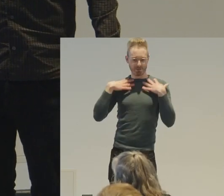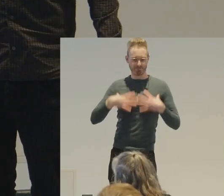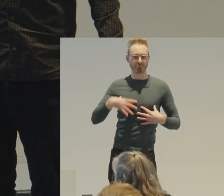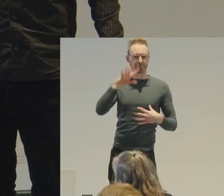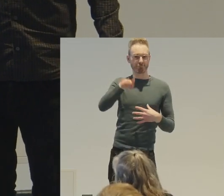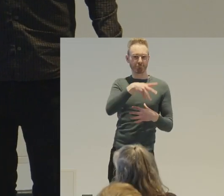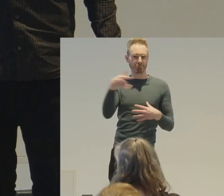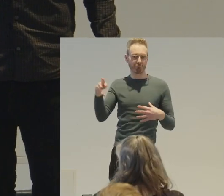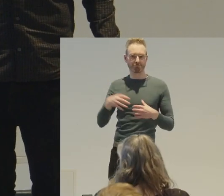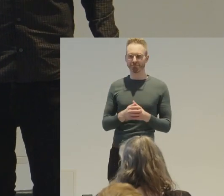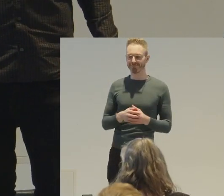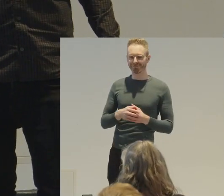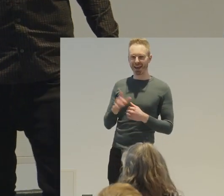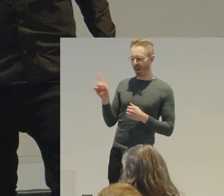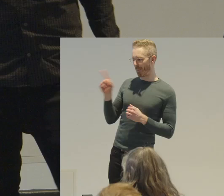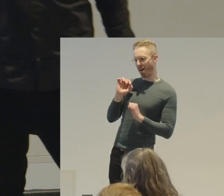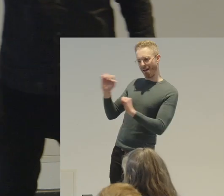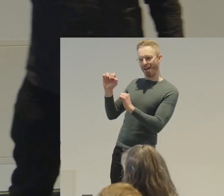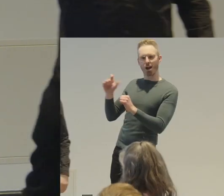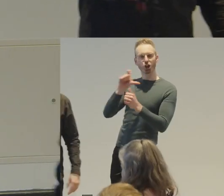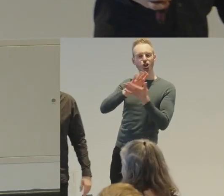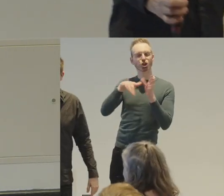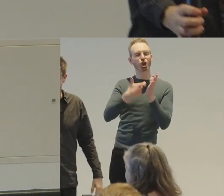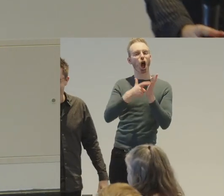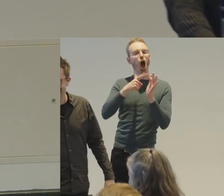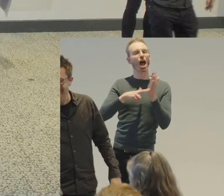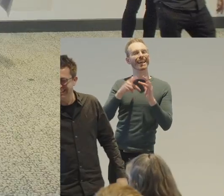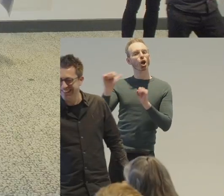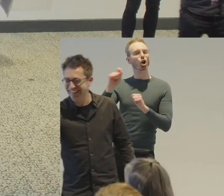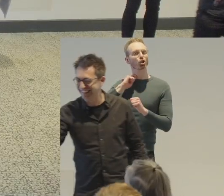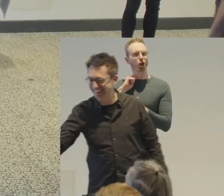have to be honest. Brilliant.